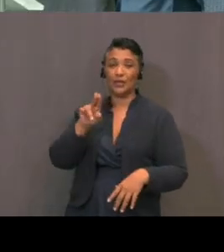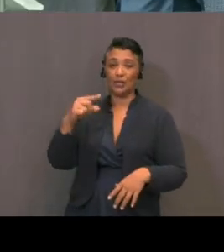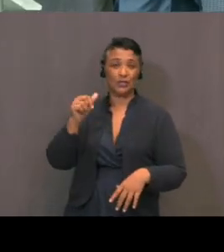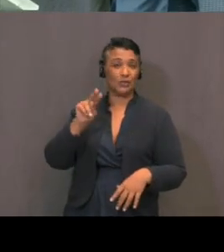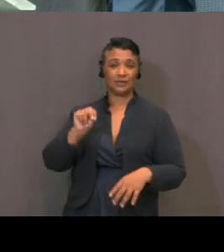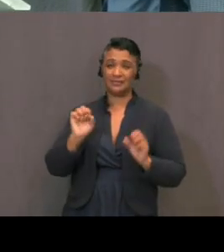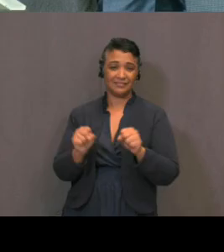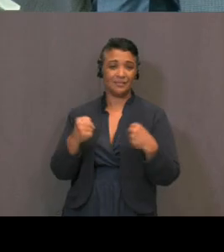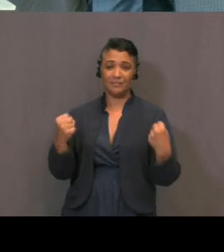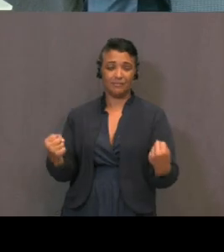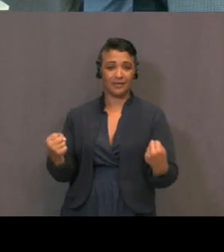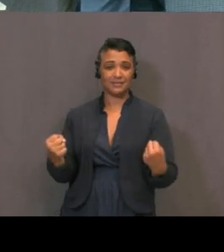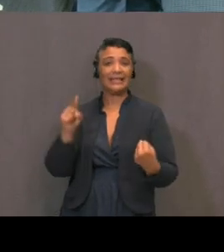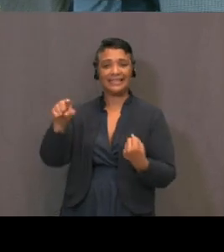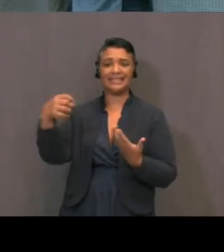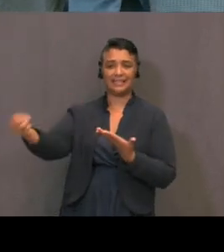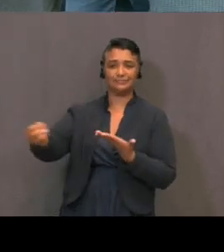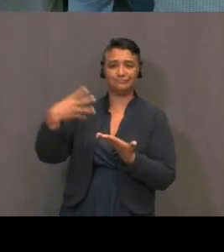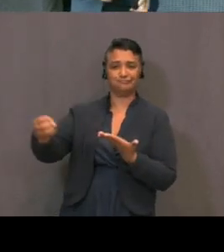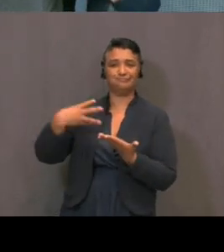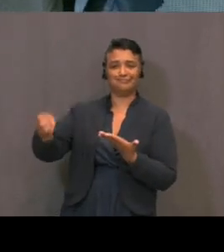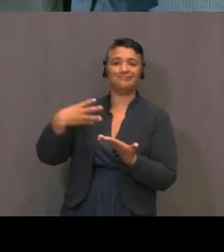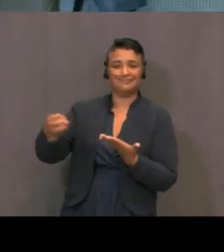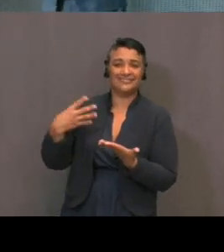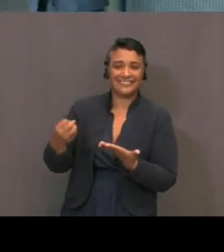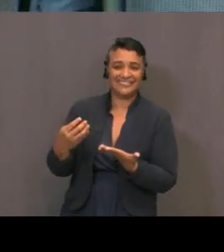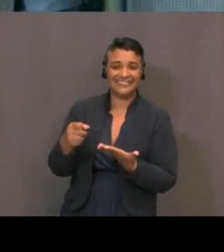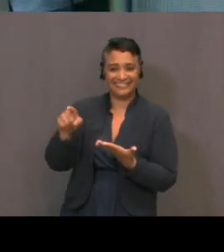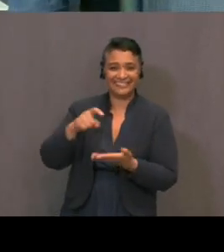time today, so he sent me his avatar.